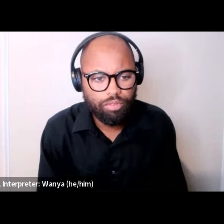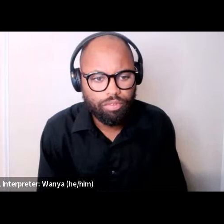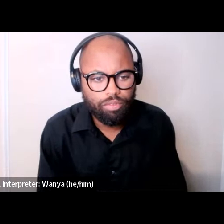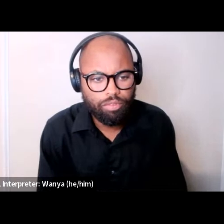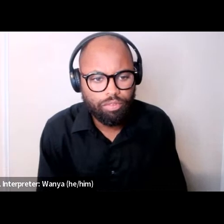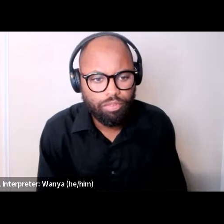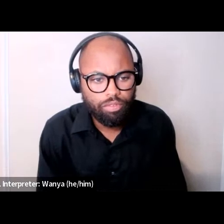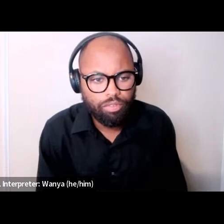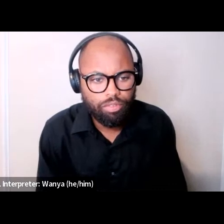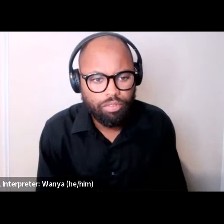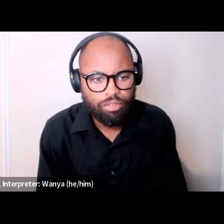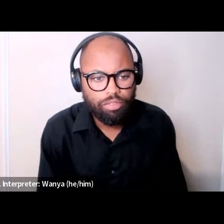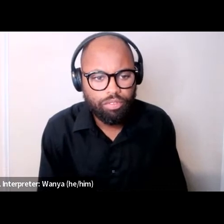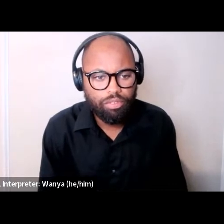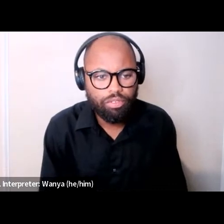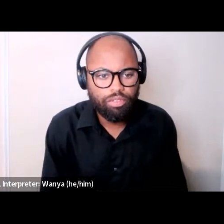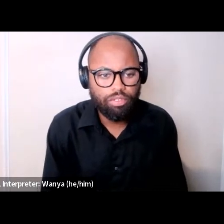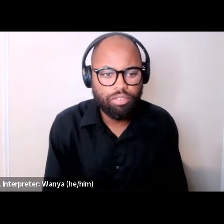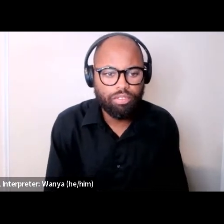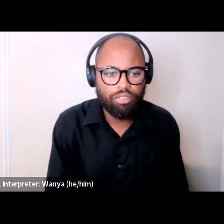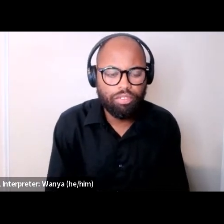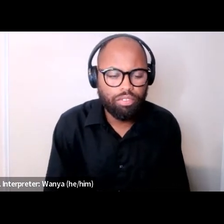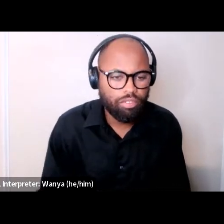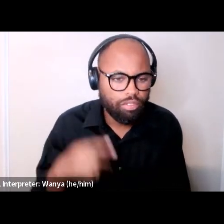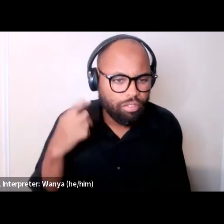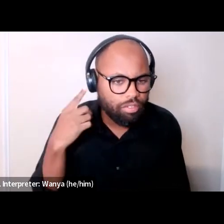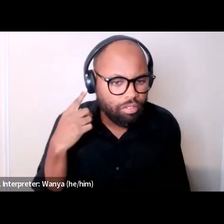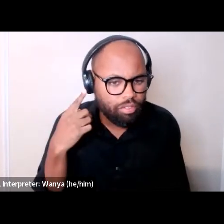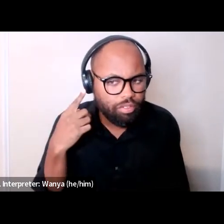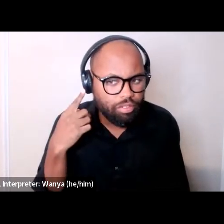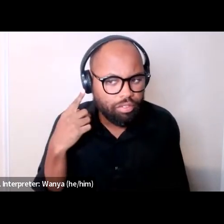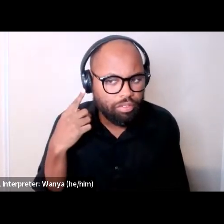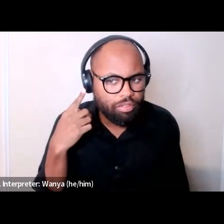Yeah, yeah, we have more. Yeah.